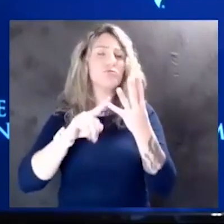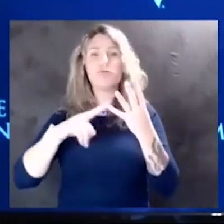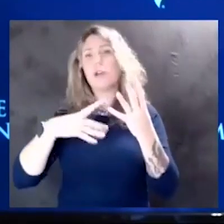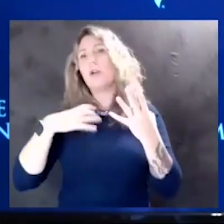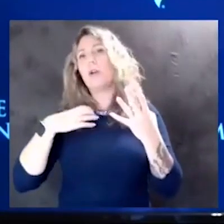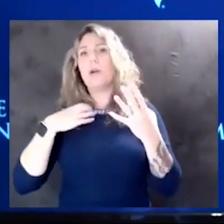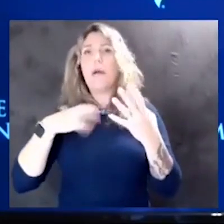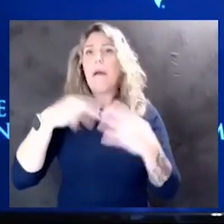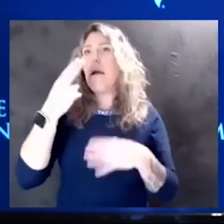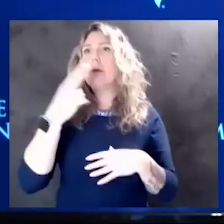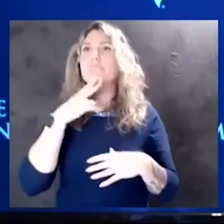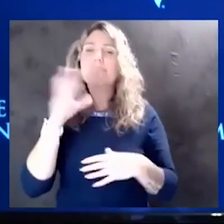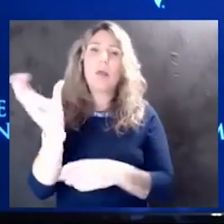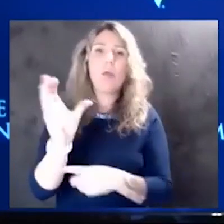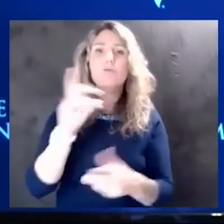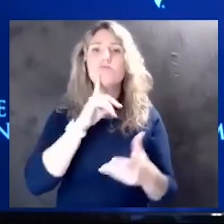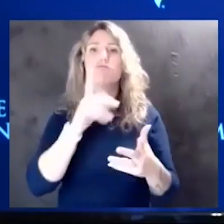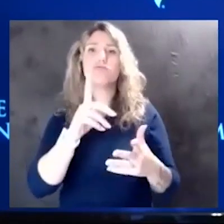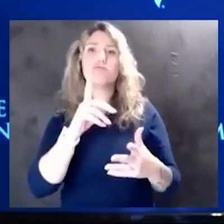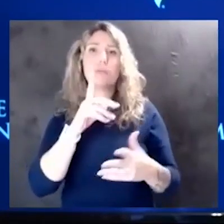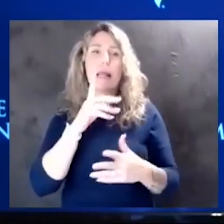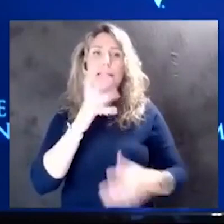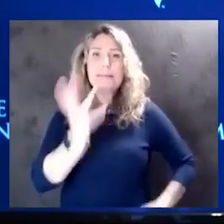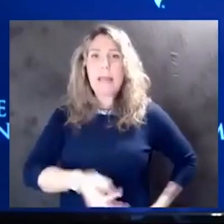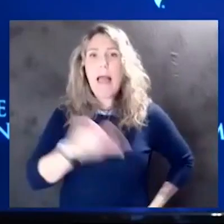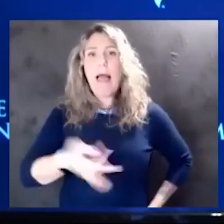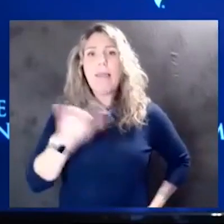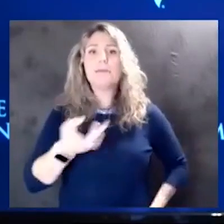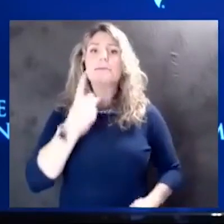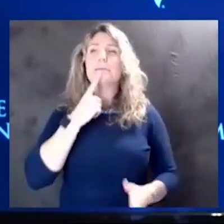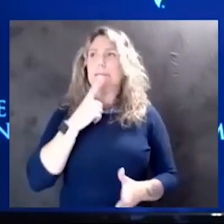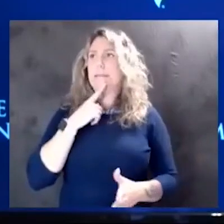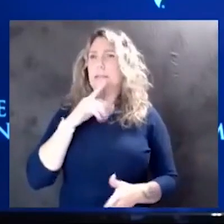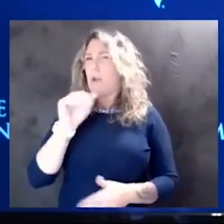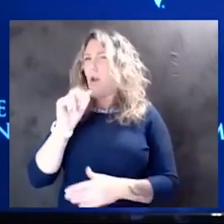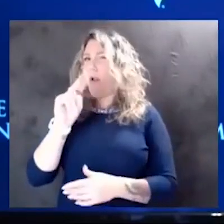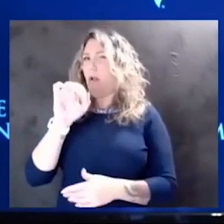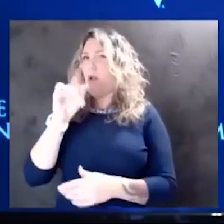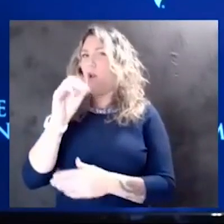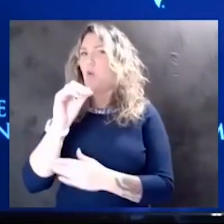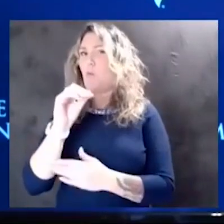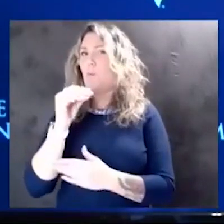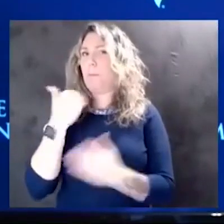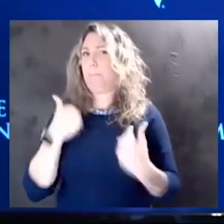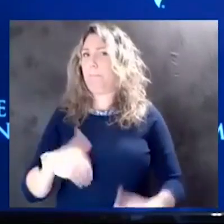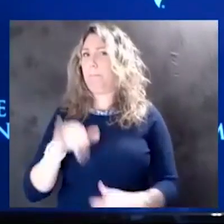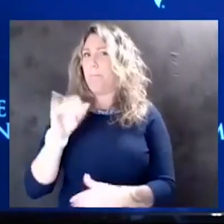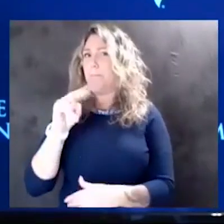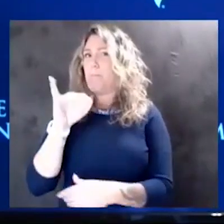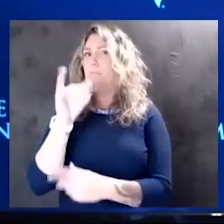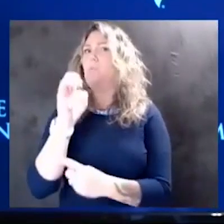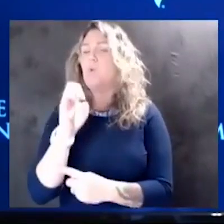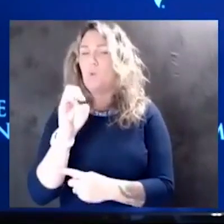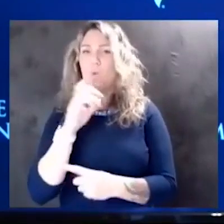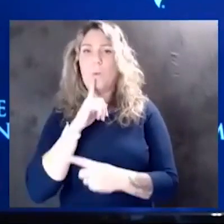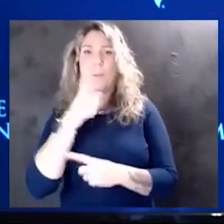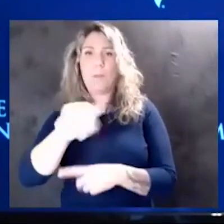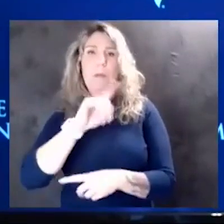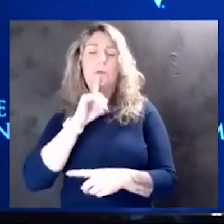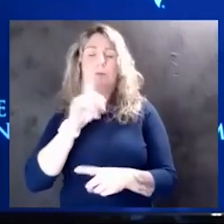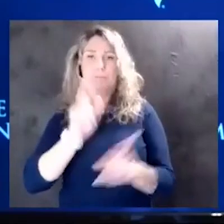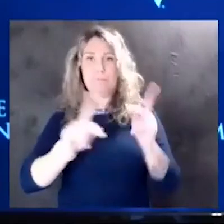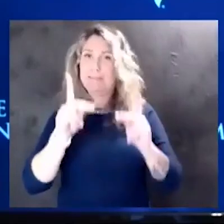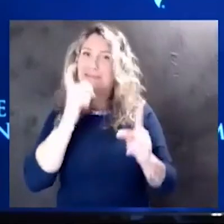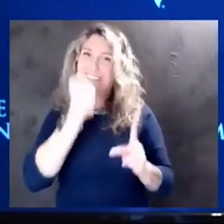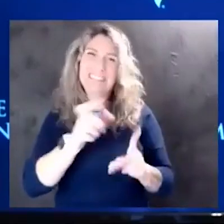and had an underlying autoimmune process, and I don't remember what it was. So those are the classic people who aren't going to respond to vaccination, and they're the